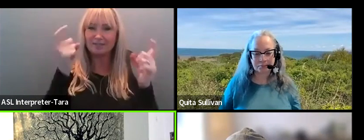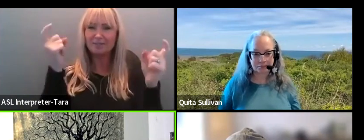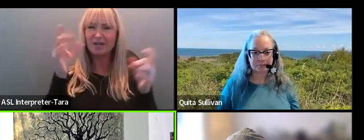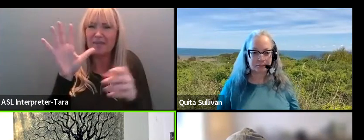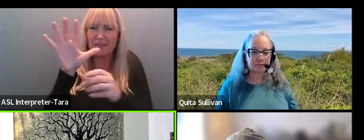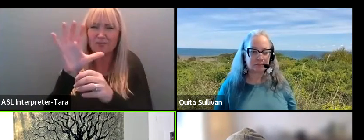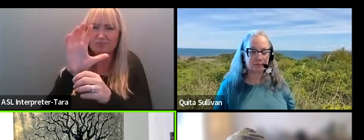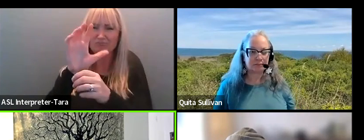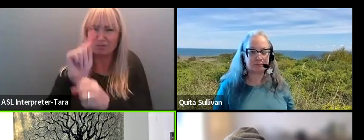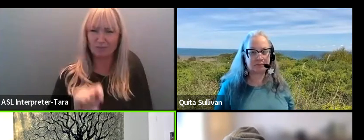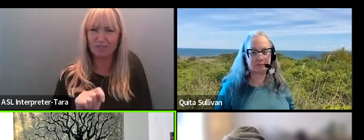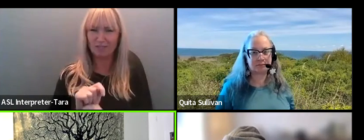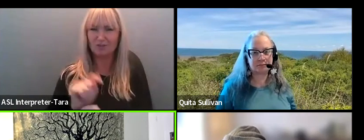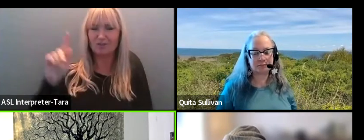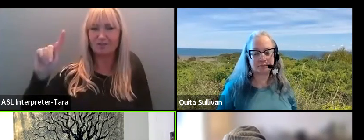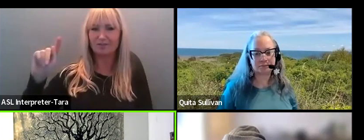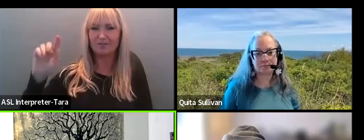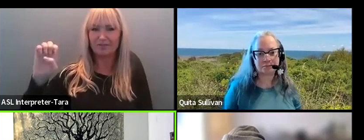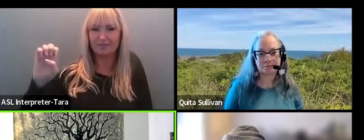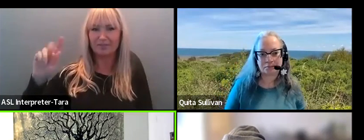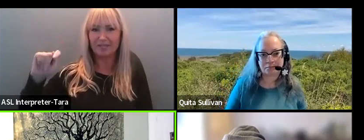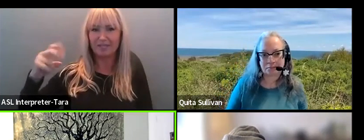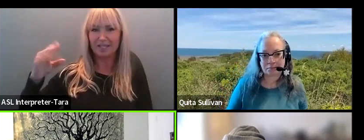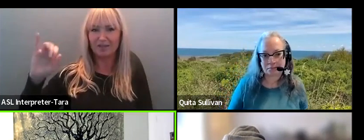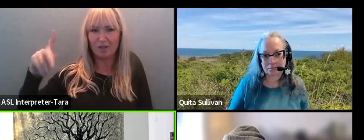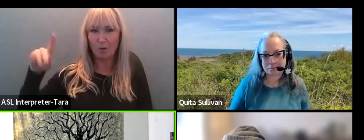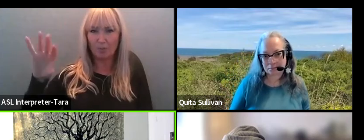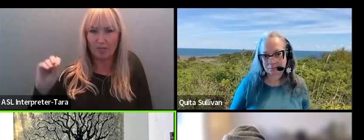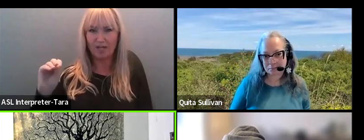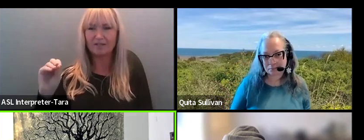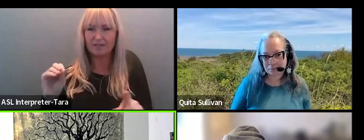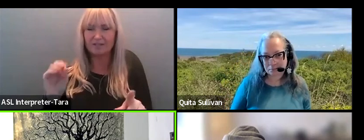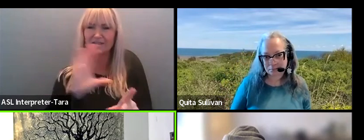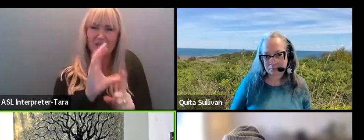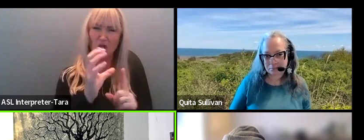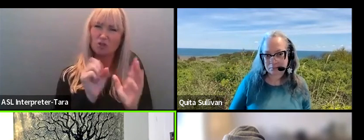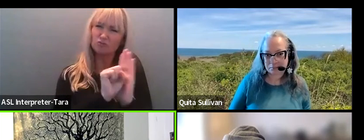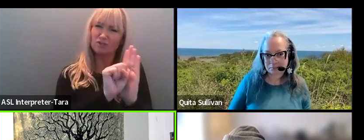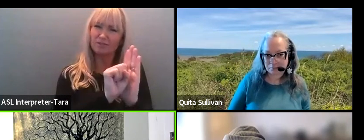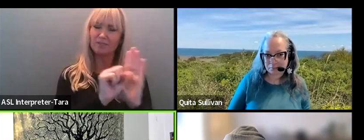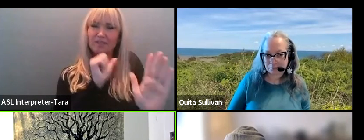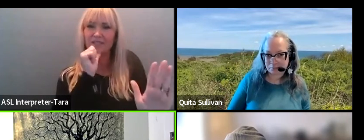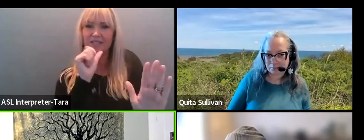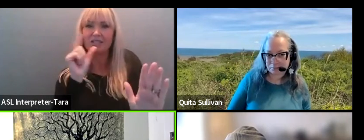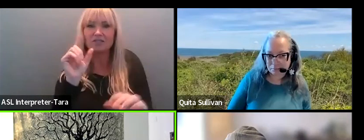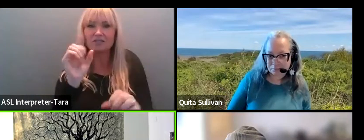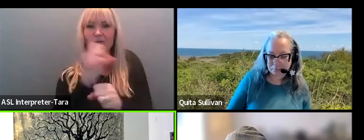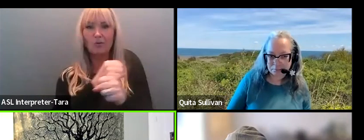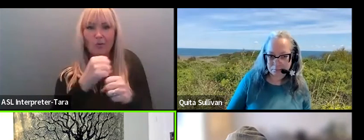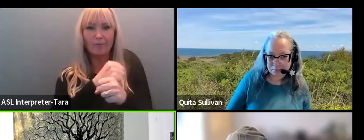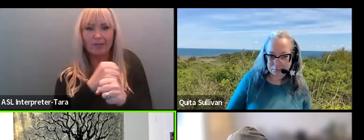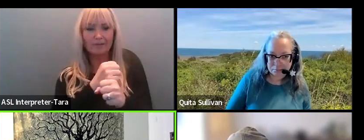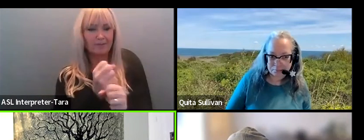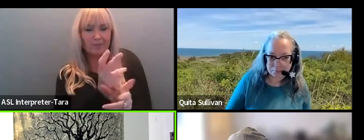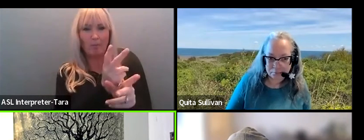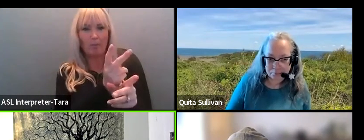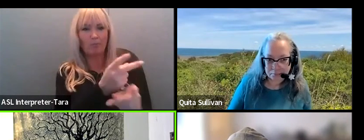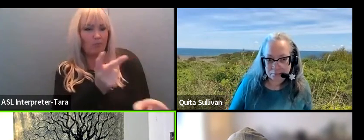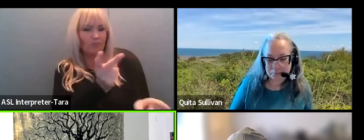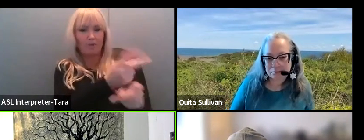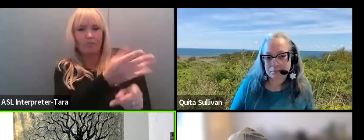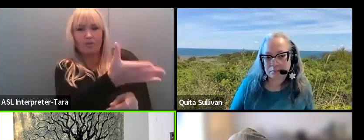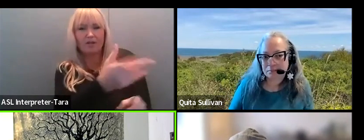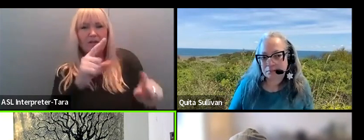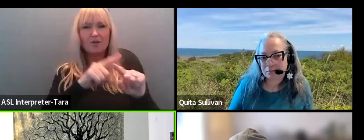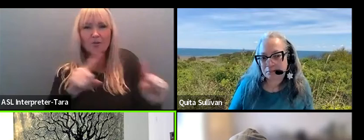cultural, you know, symbol. Not just coffee as like a product, right? But the beauty